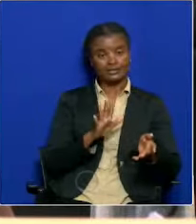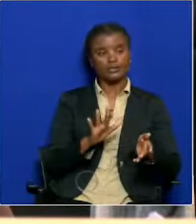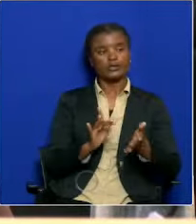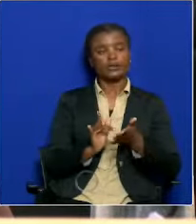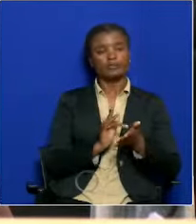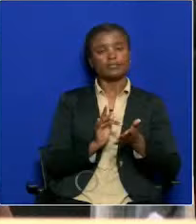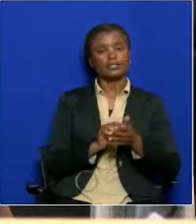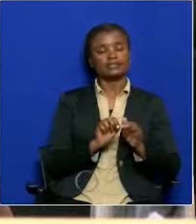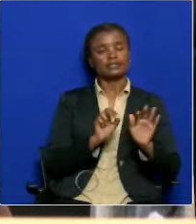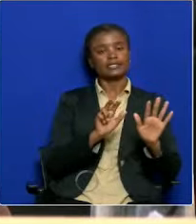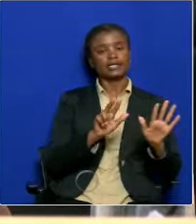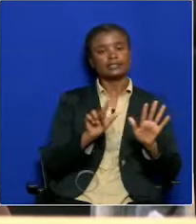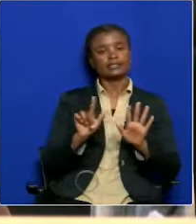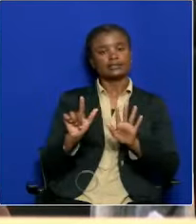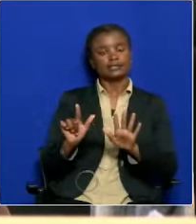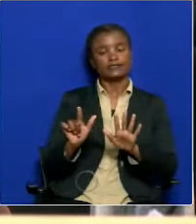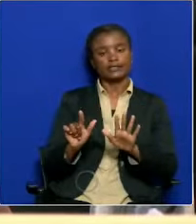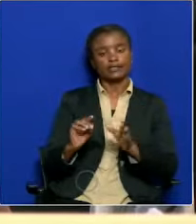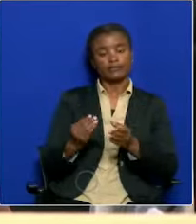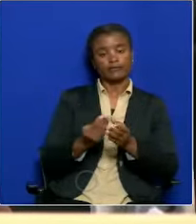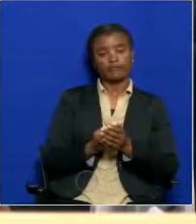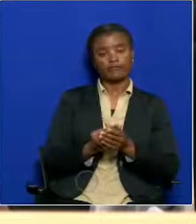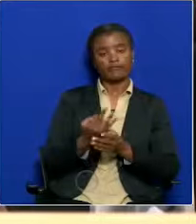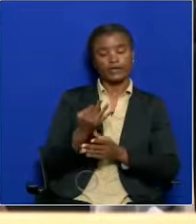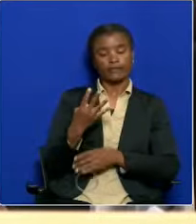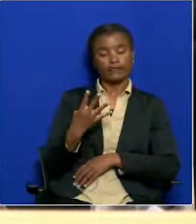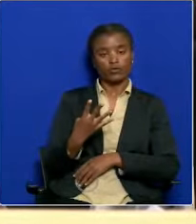87 of file 4.